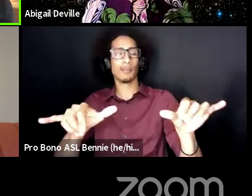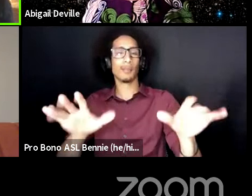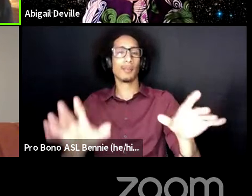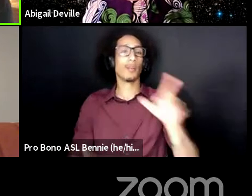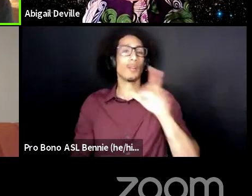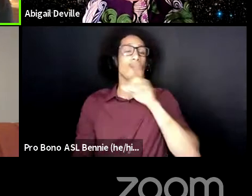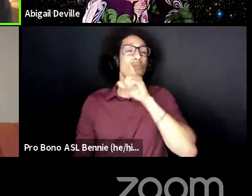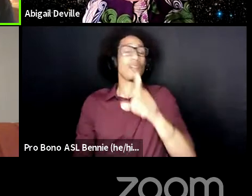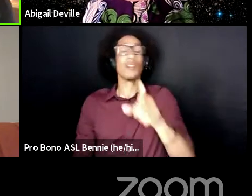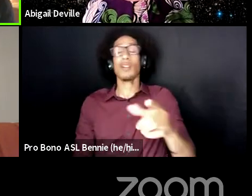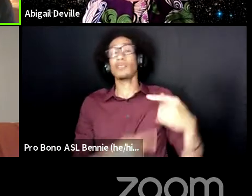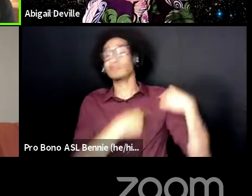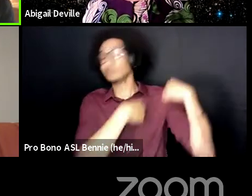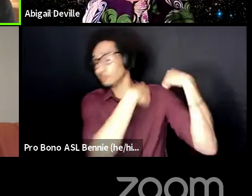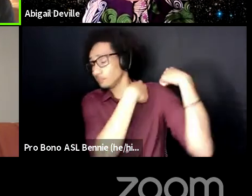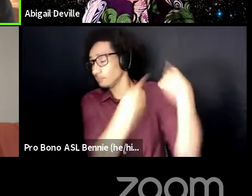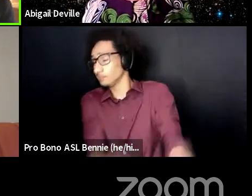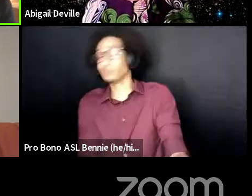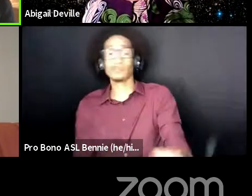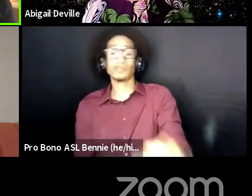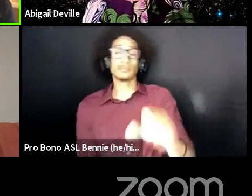artists. And so